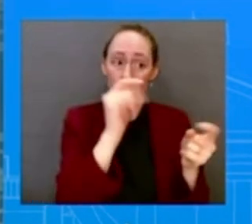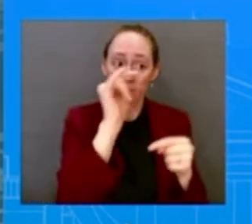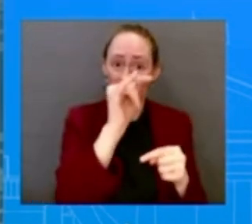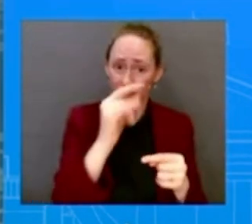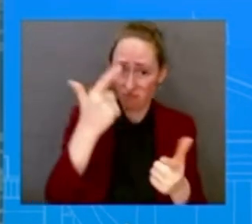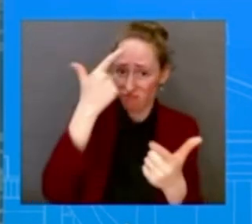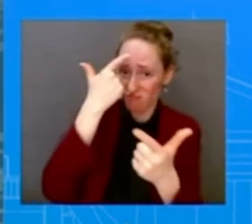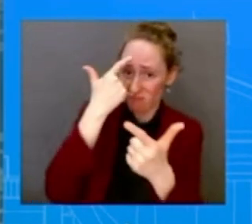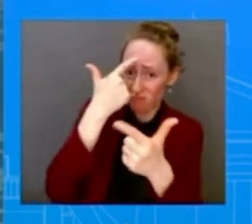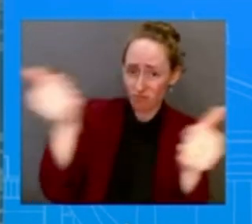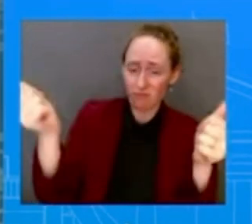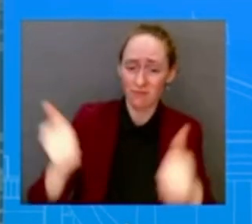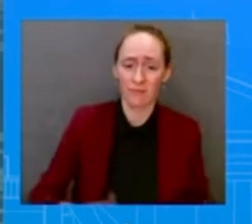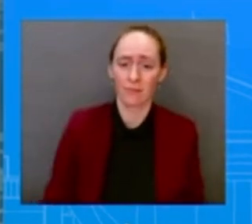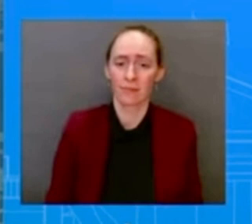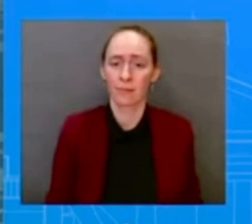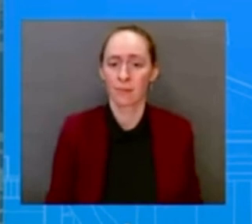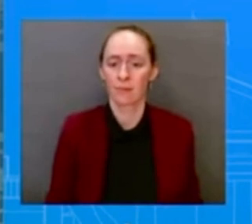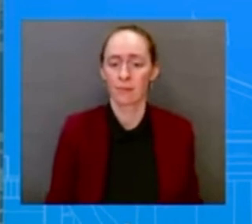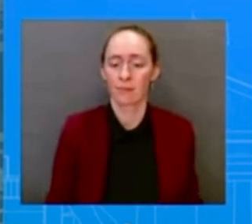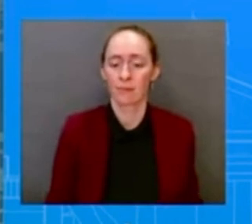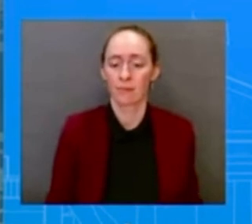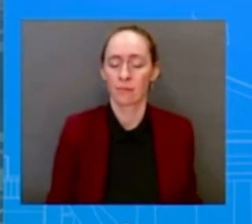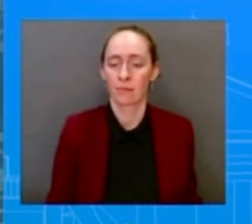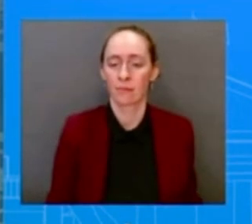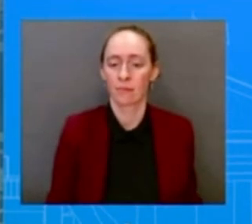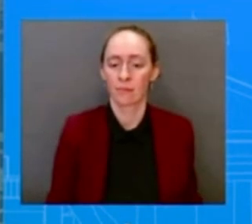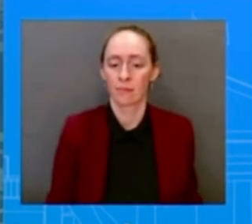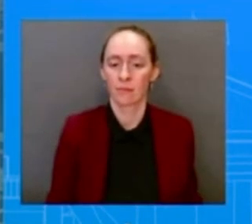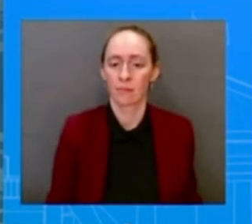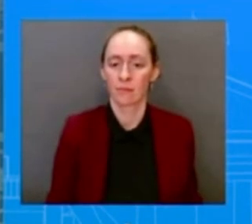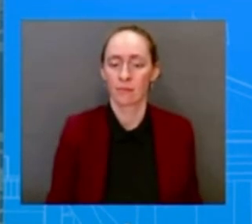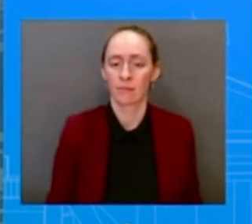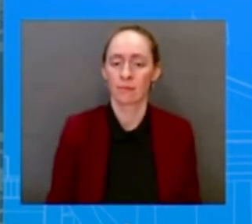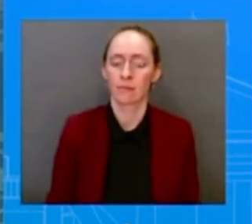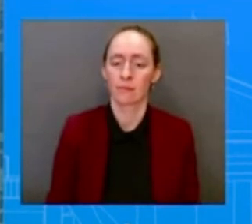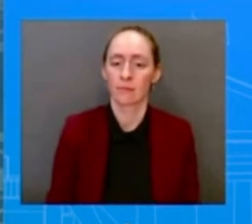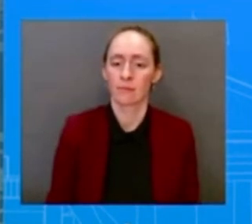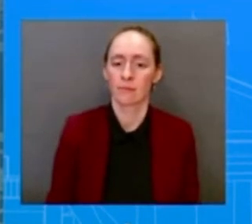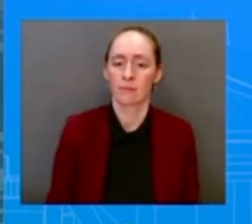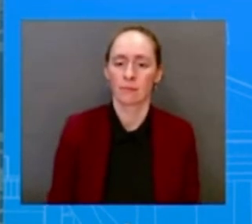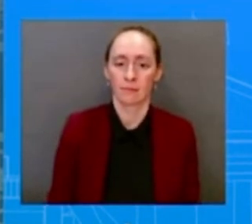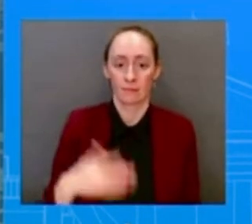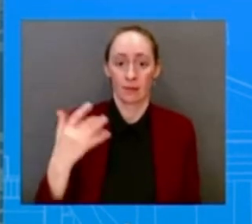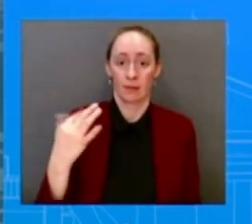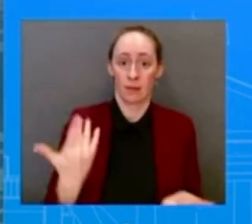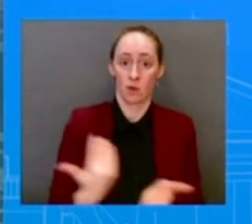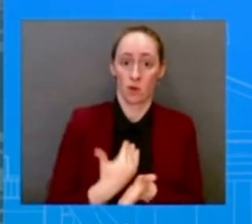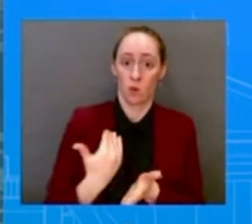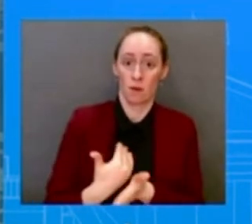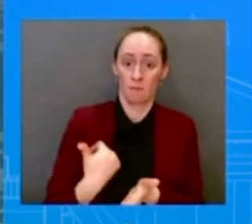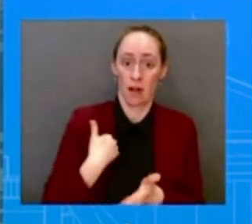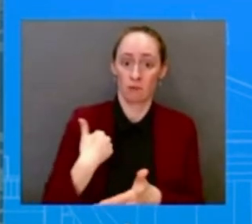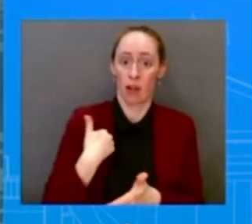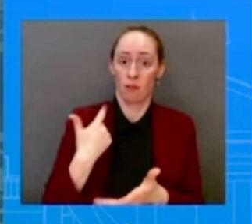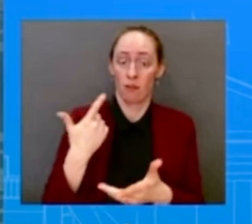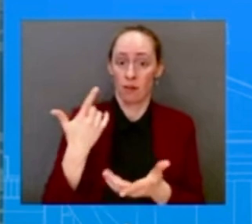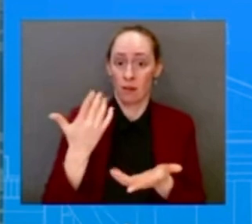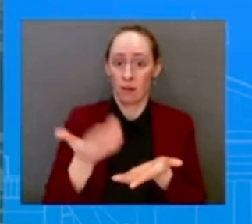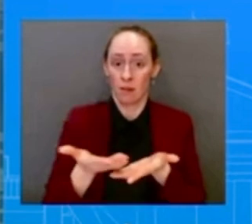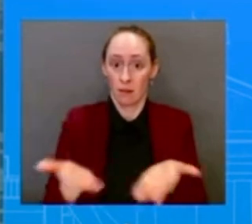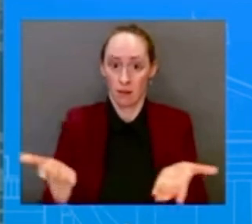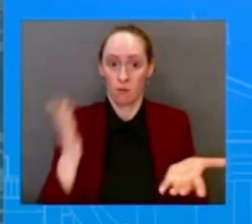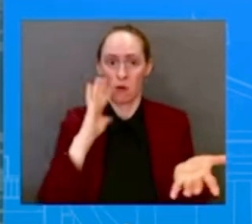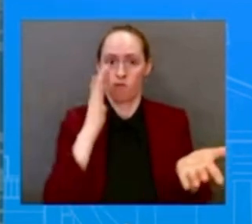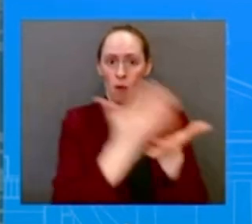system into a military that they have no experience with, that there's going to have to be some training that goes